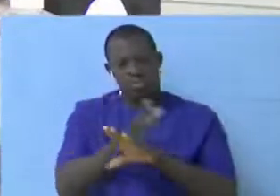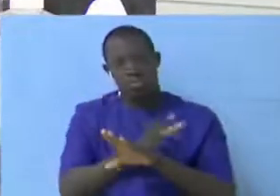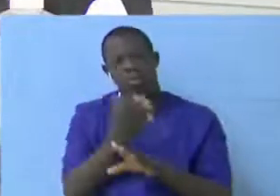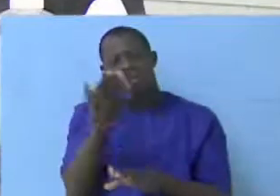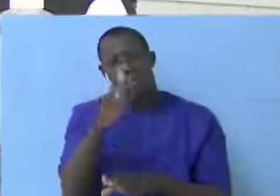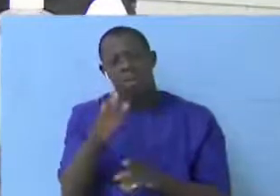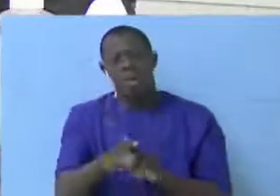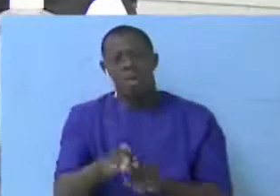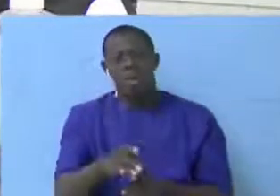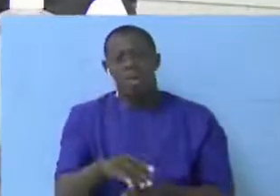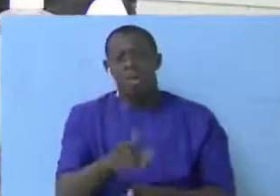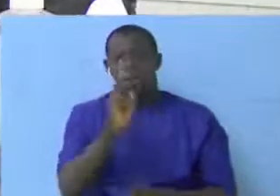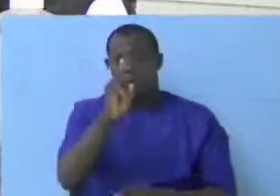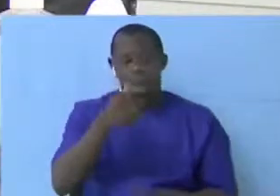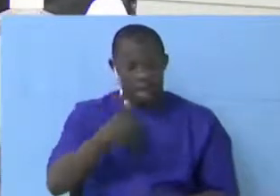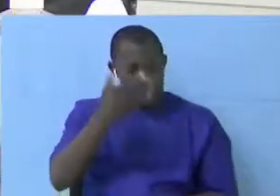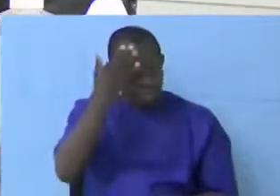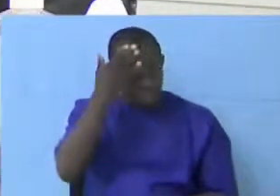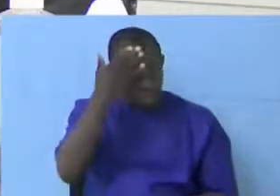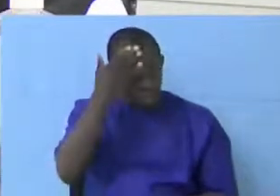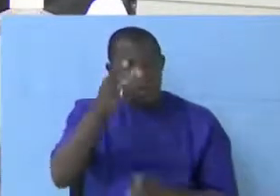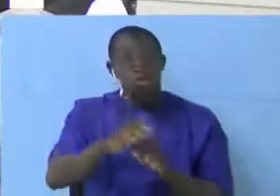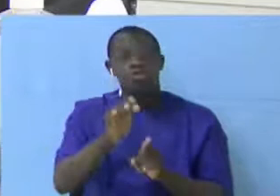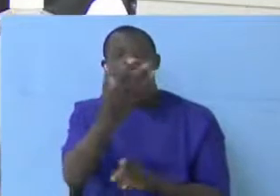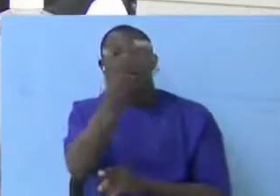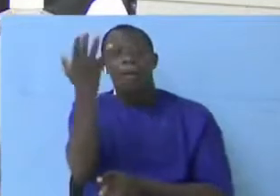knew that some were dropped at Kotu Police,